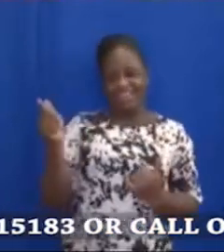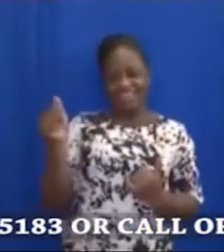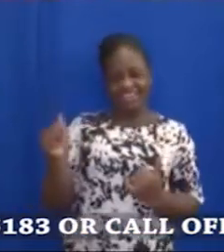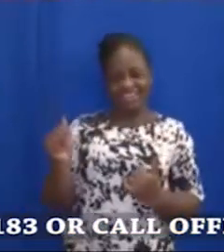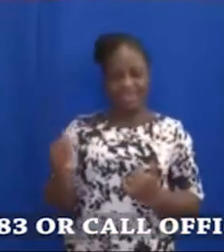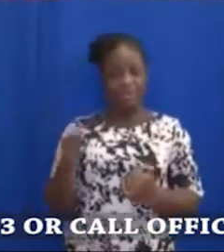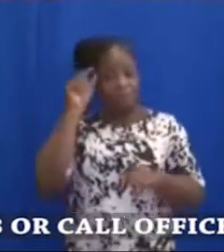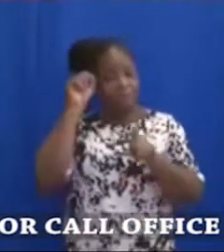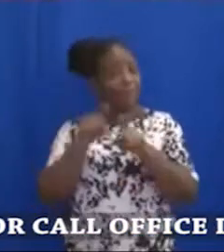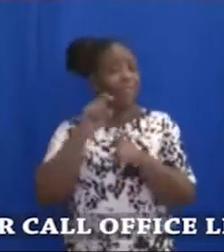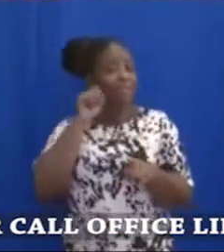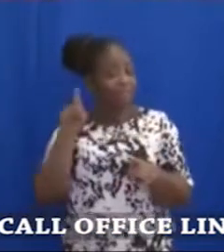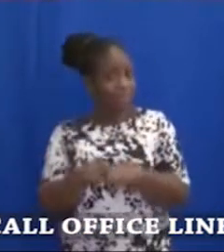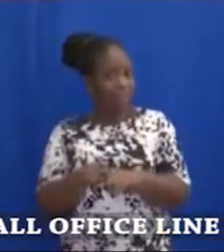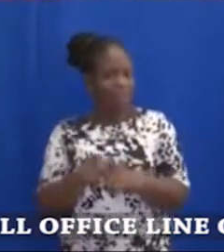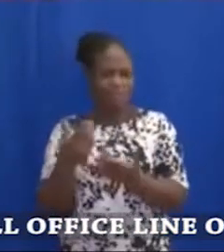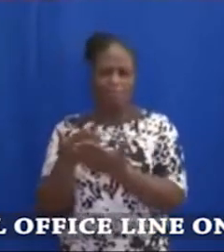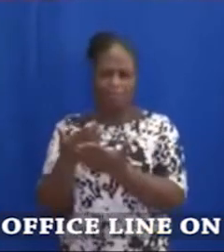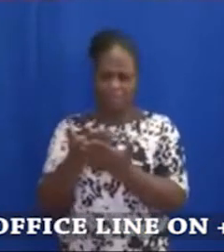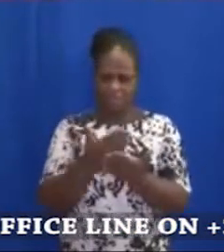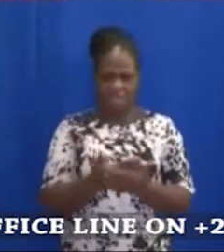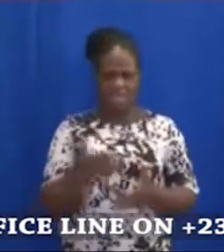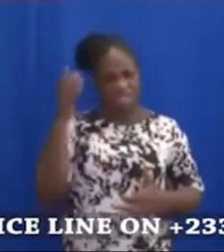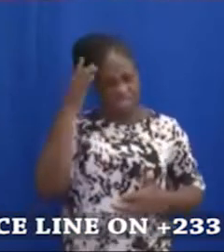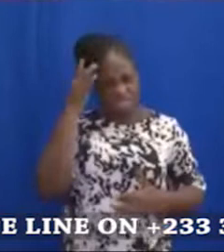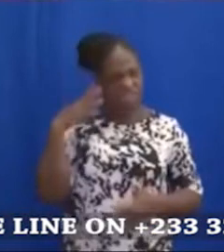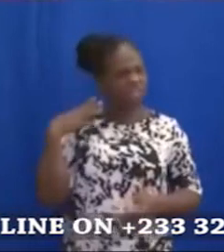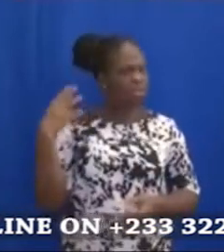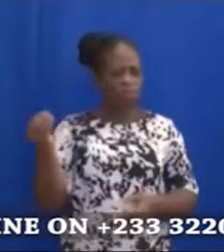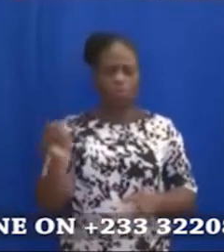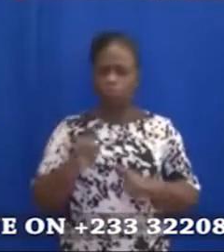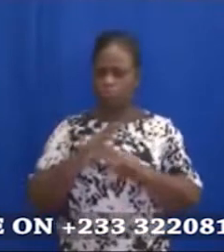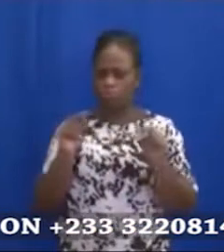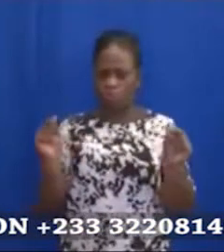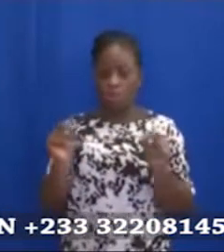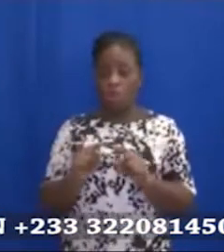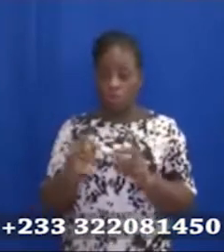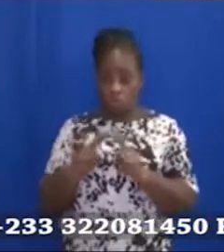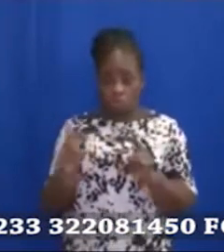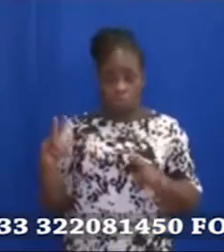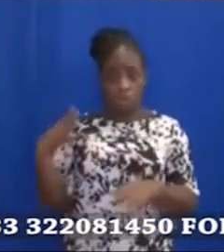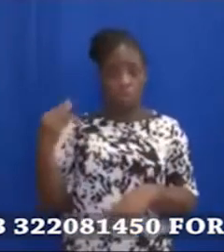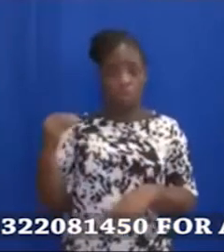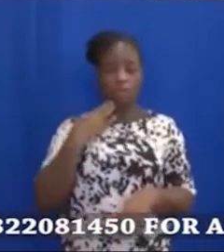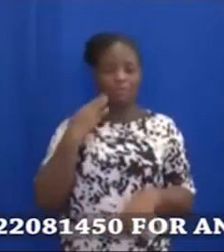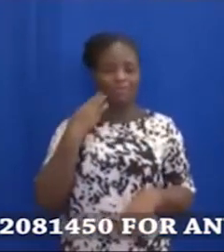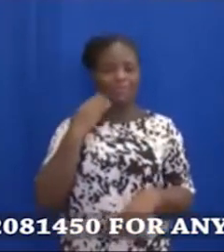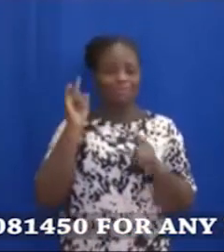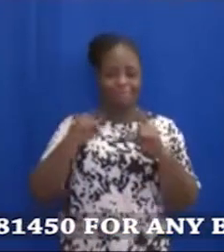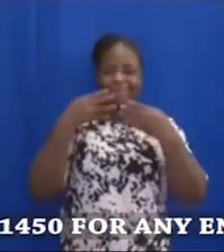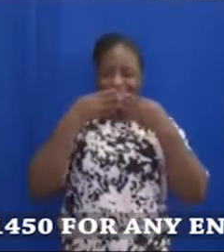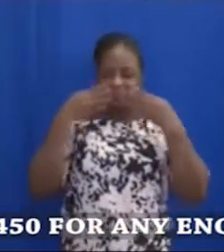mɛ, menkpanyɛfae, hela eyako, ni wɔ ka ɔhyehyɛ a, wɔwɔ